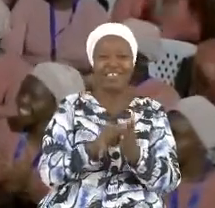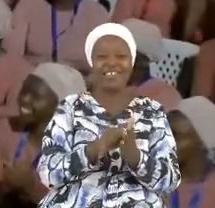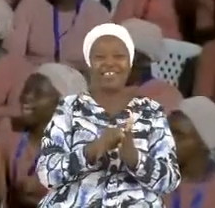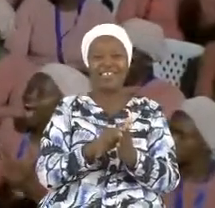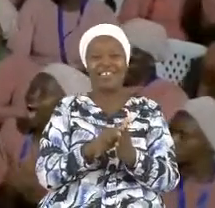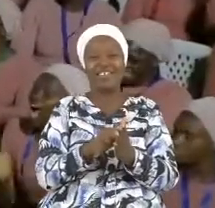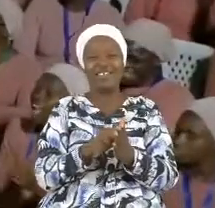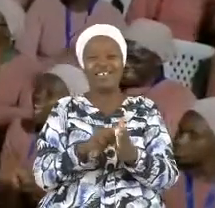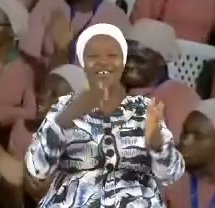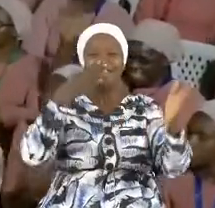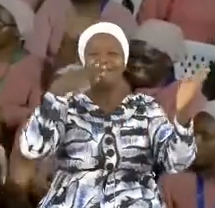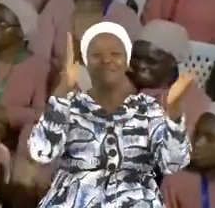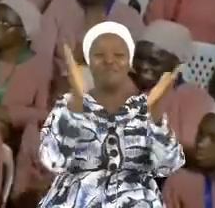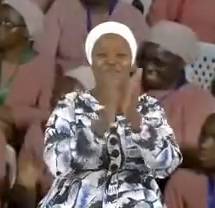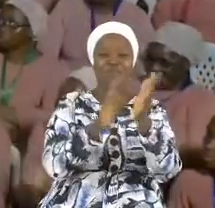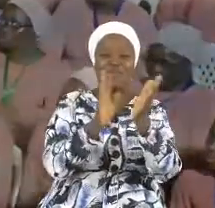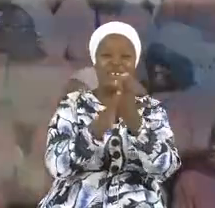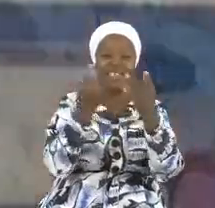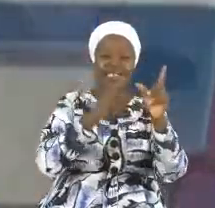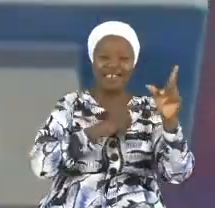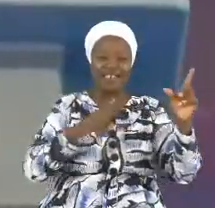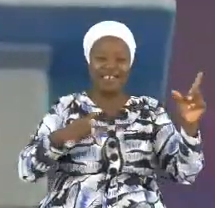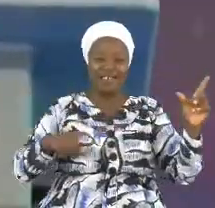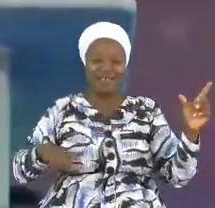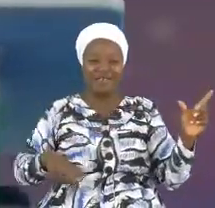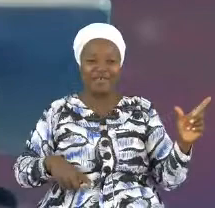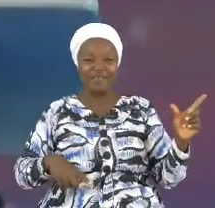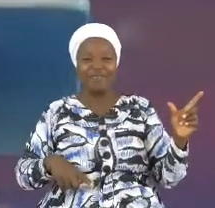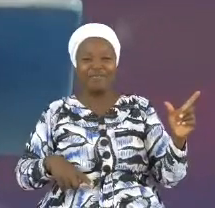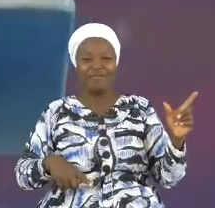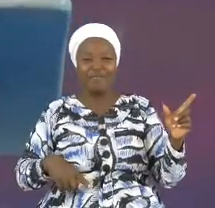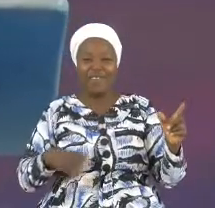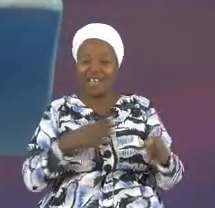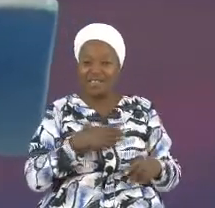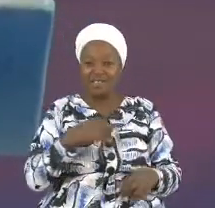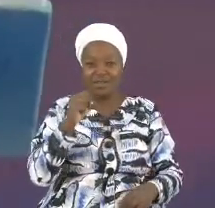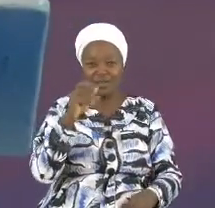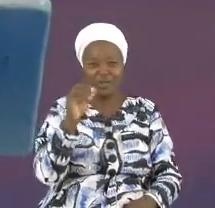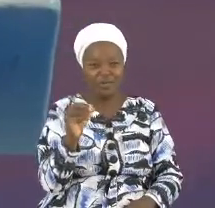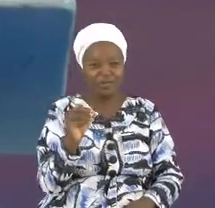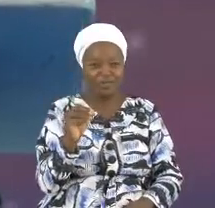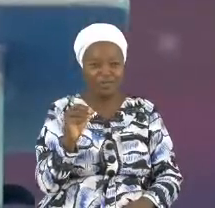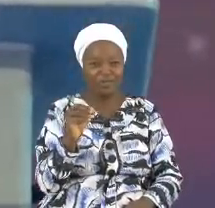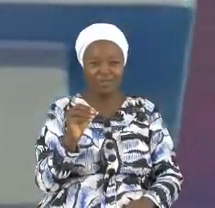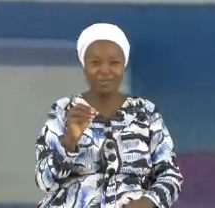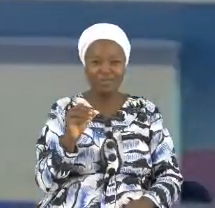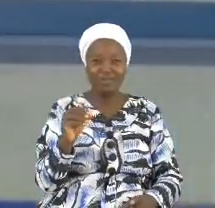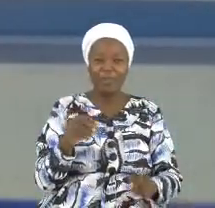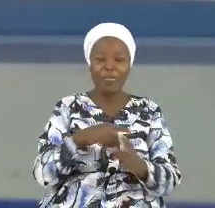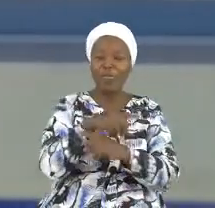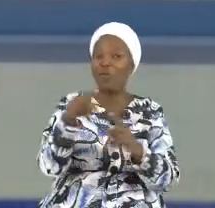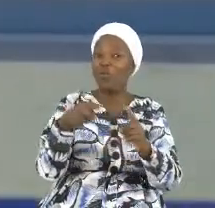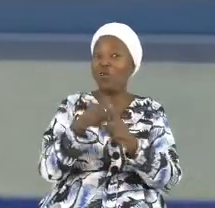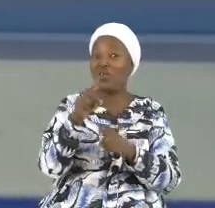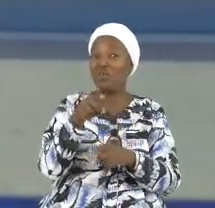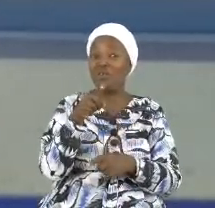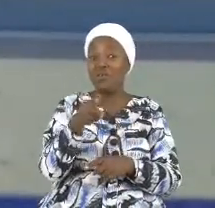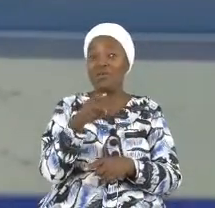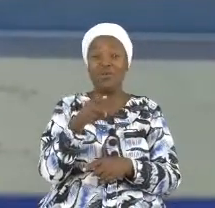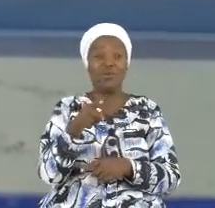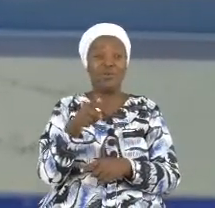Praise the Lord! And so, when you look at me, don't say,